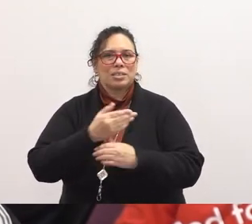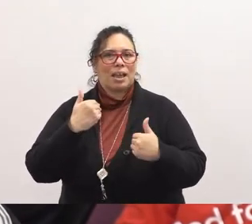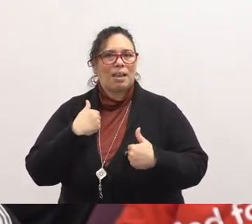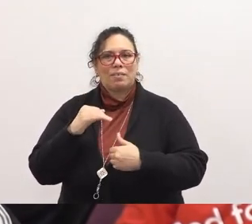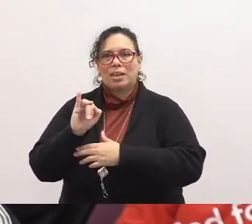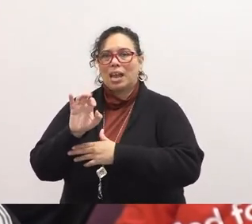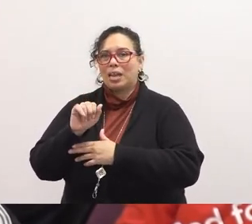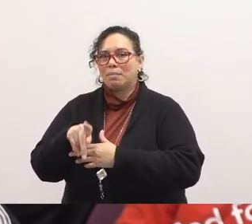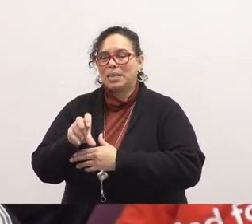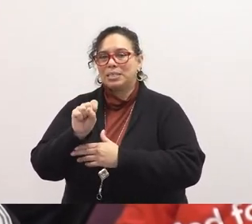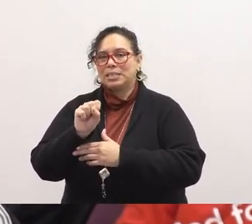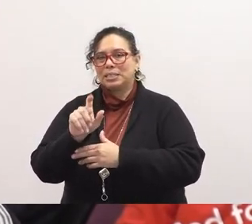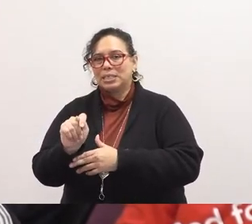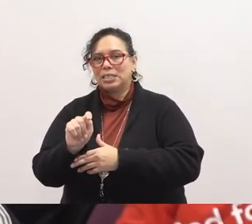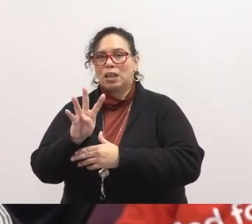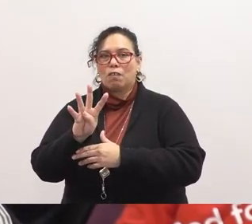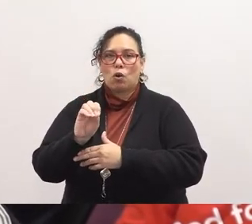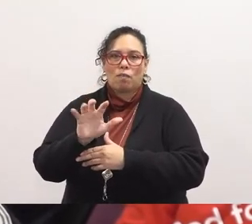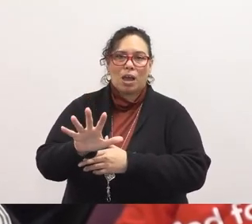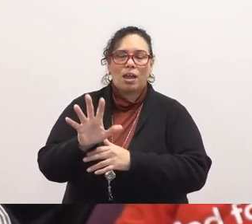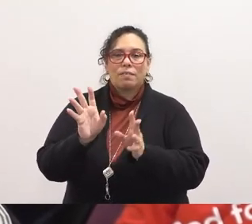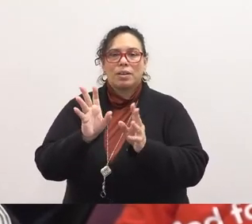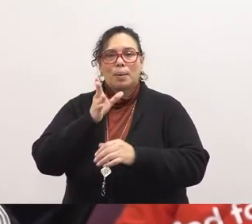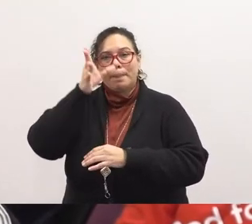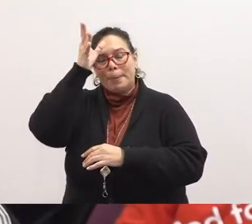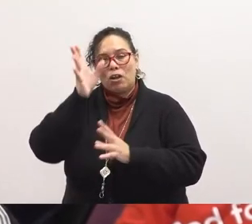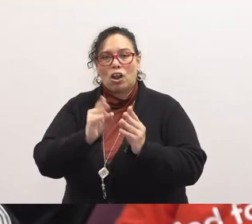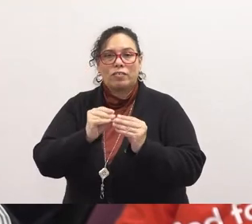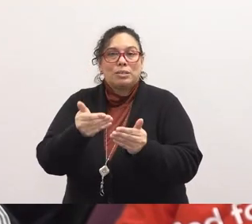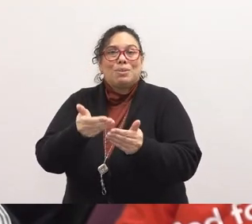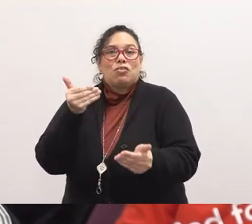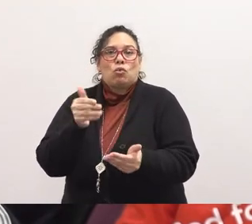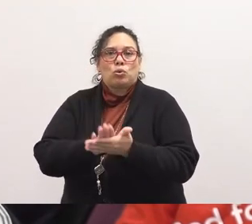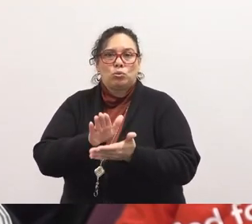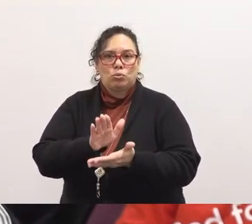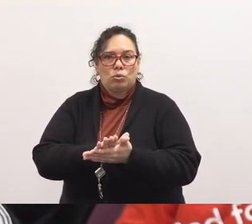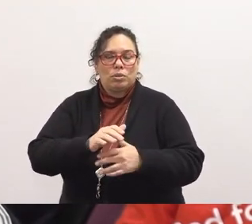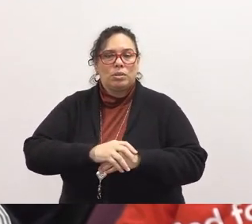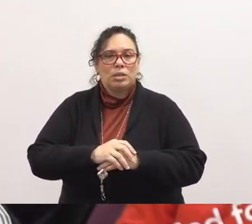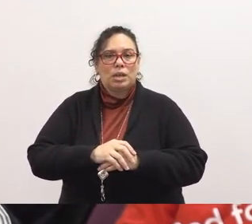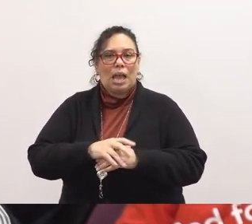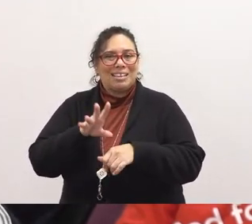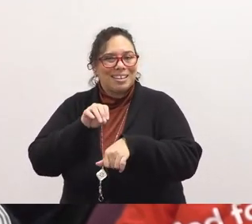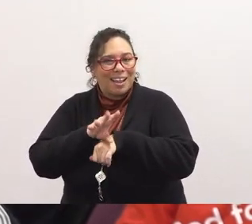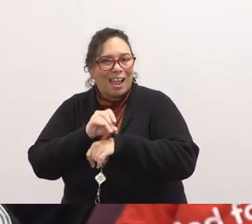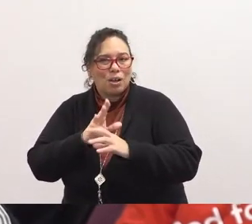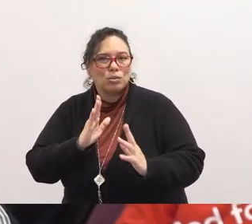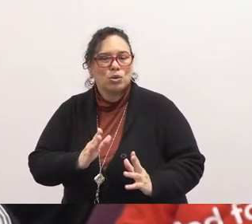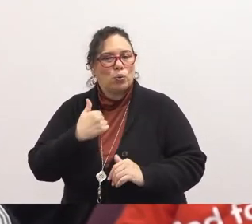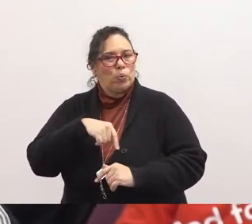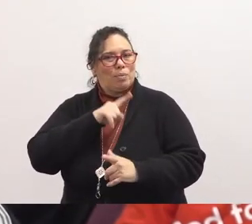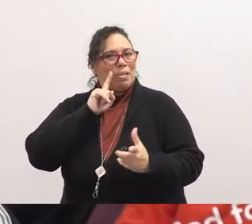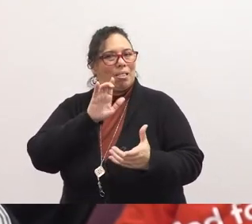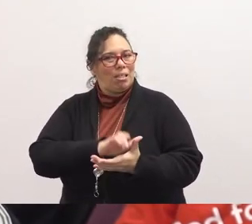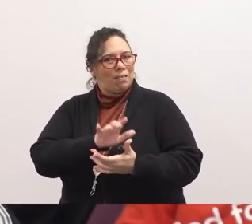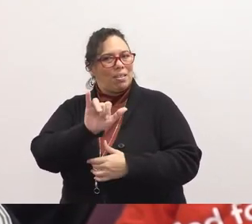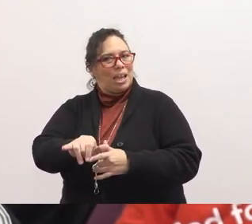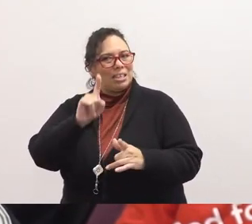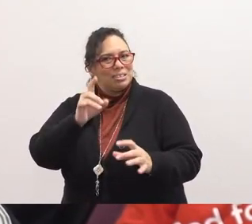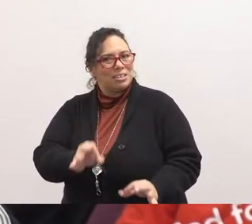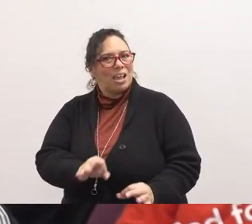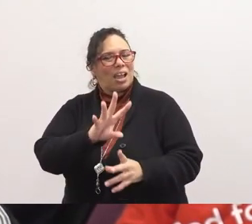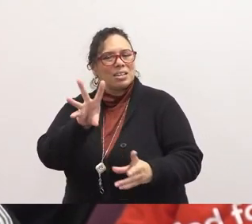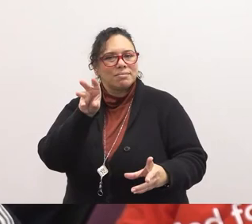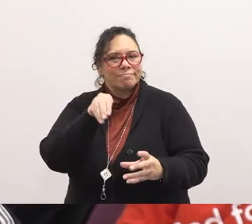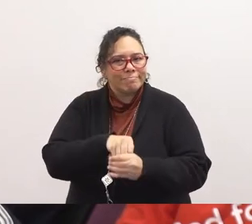IEPs, SSTs, 405s, and parent conferences before school. As counselors on the front lines, we believe that such decisions should